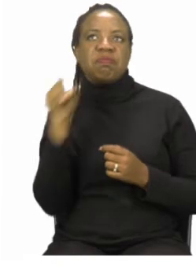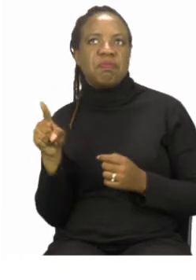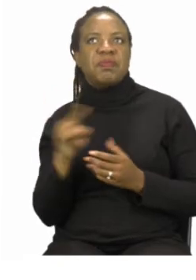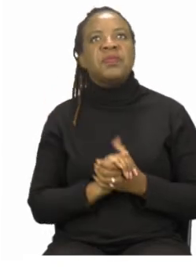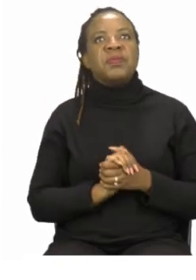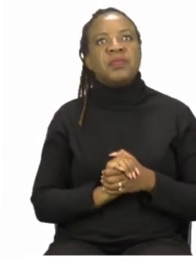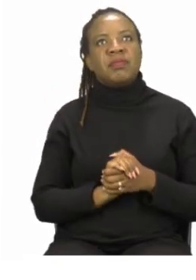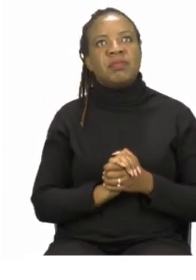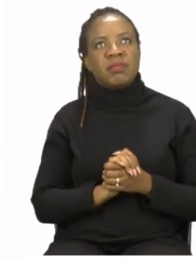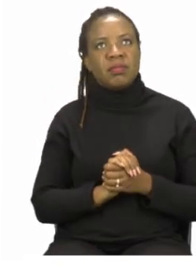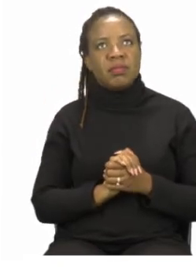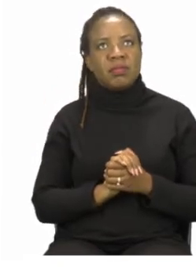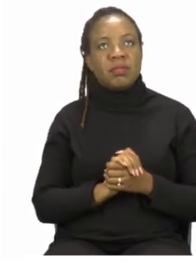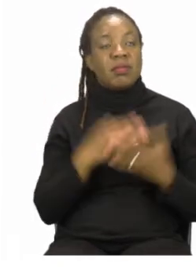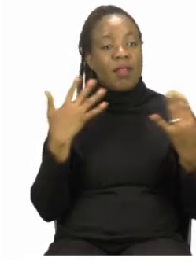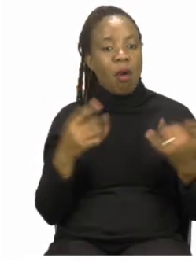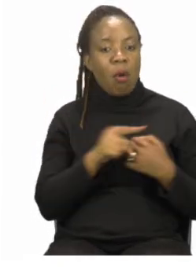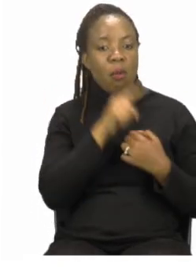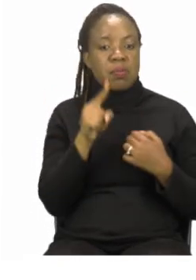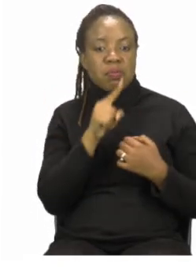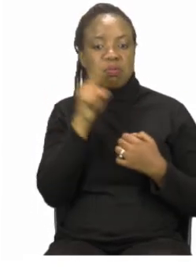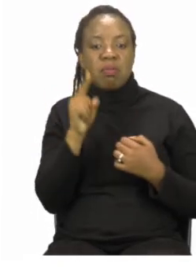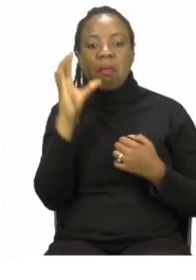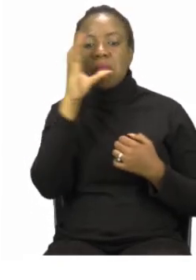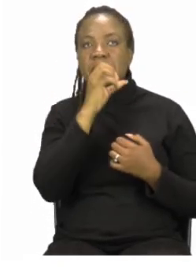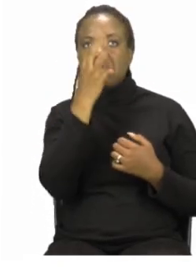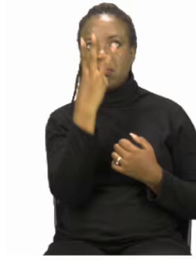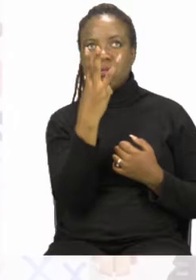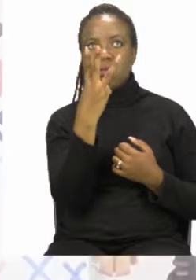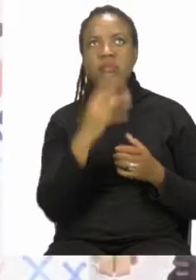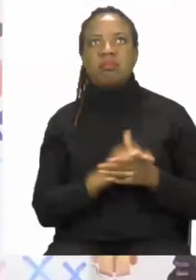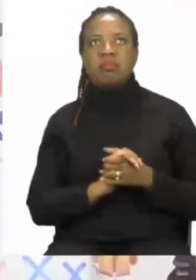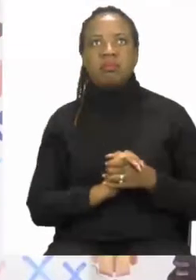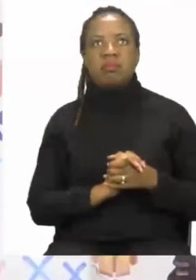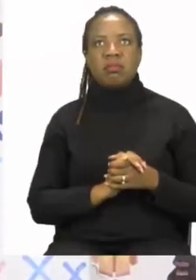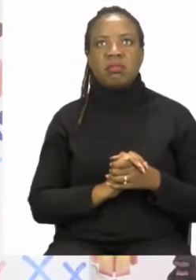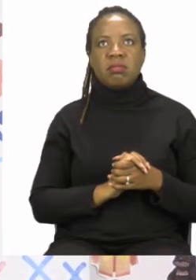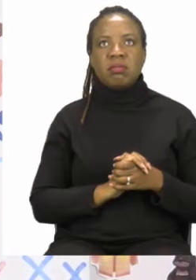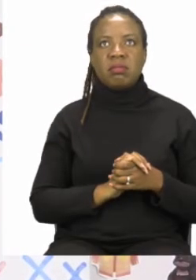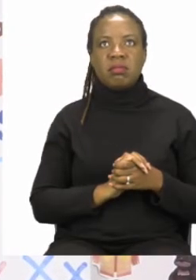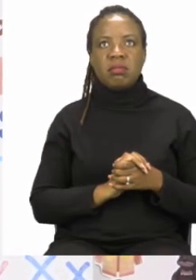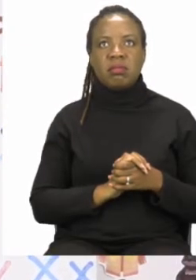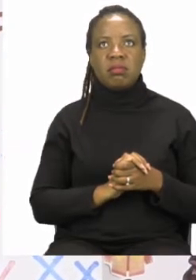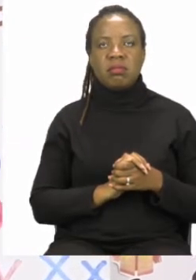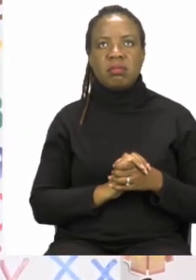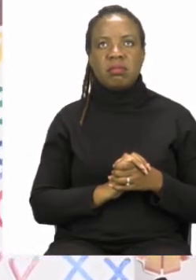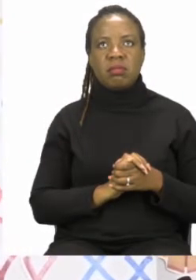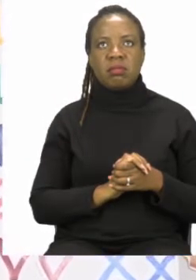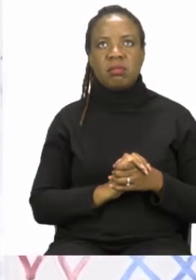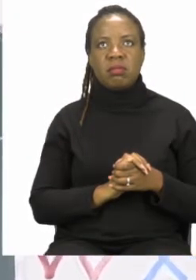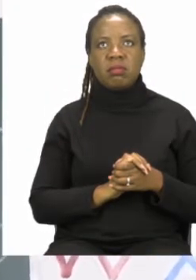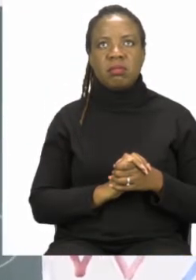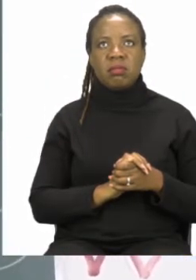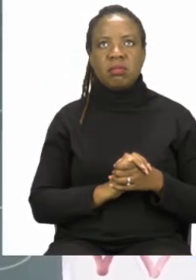going to count in 3s together. So let's take a look at the board so we can do a few. Now, when we